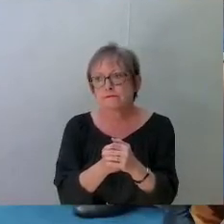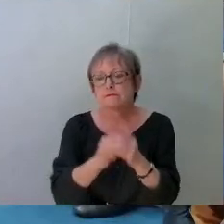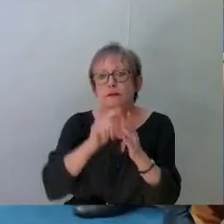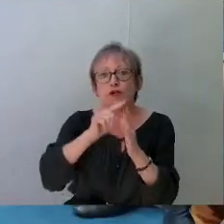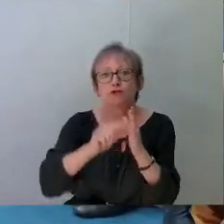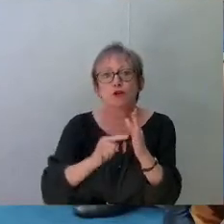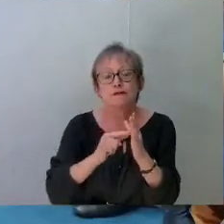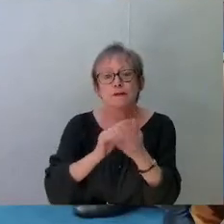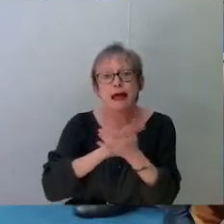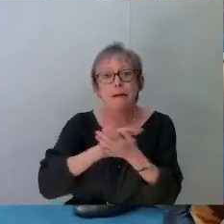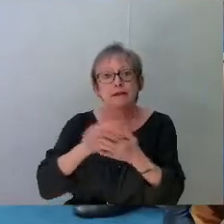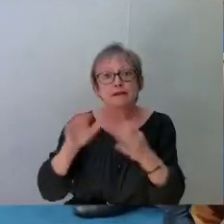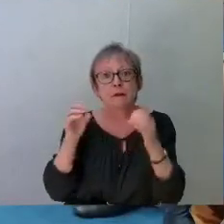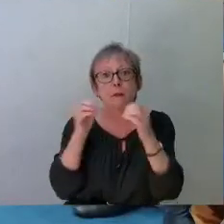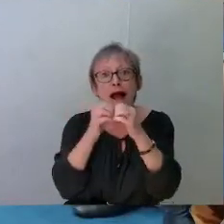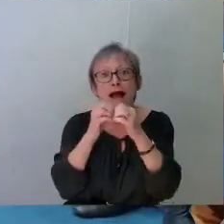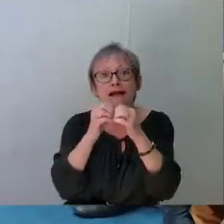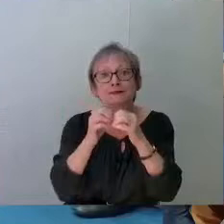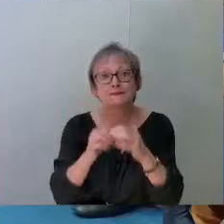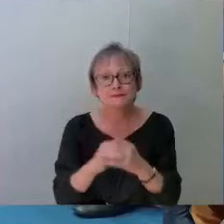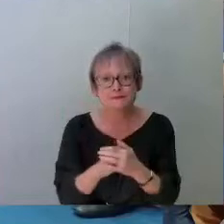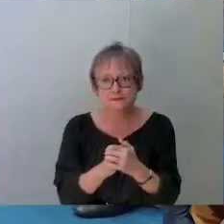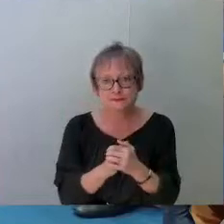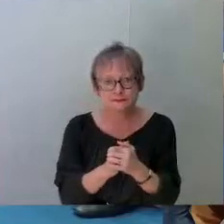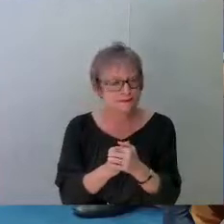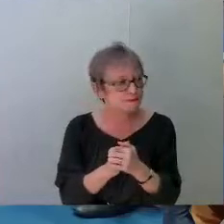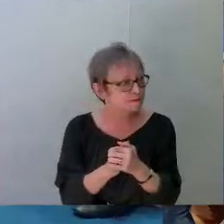Joseph Hamilton Black.